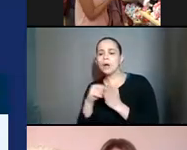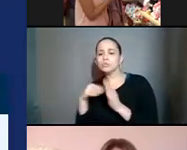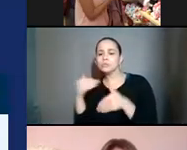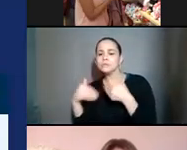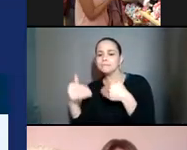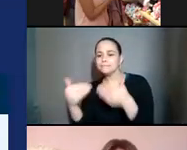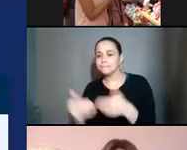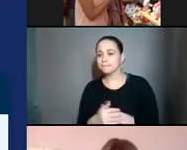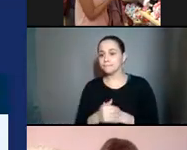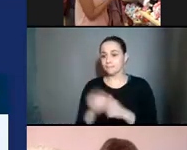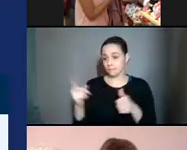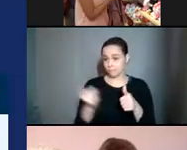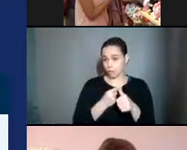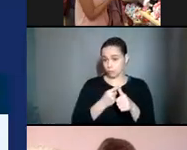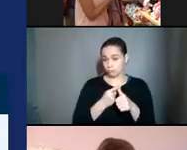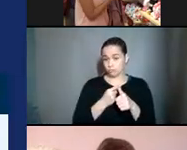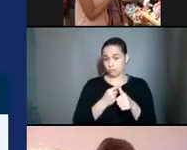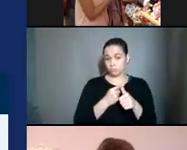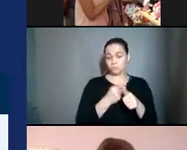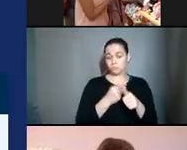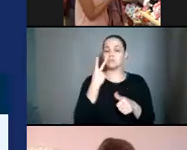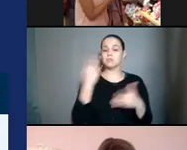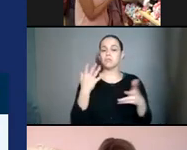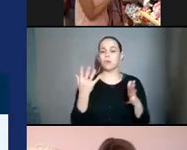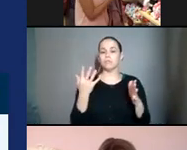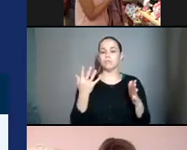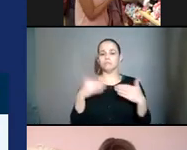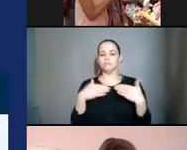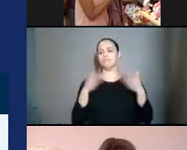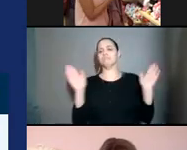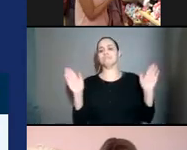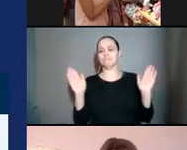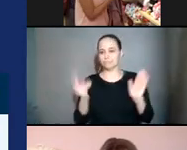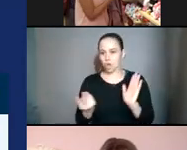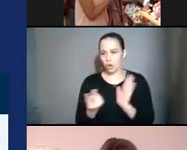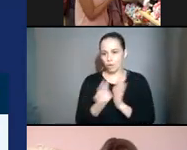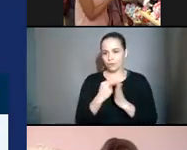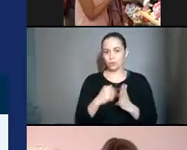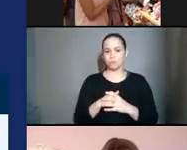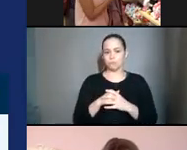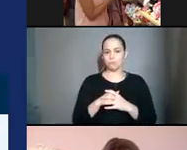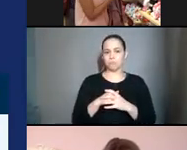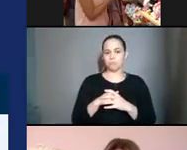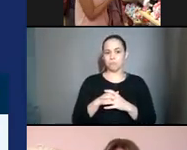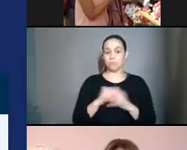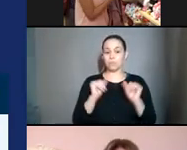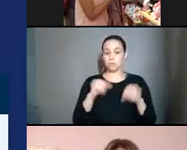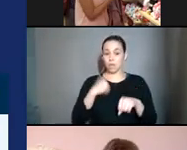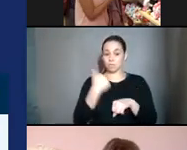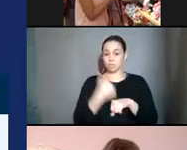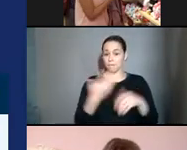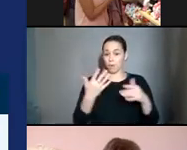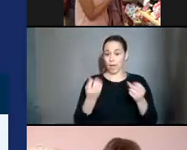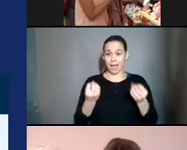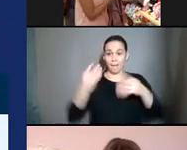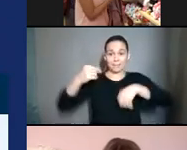First, you will be taken to the Overview page. On this page, you can set the length of time you would